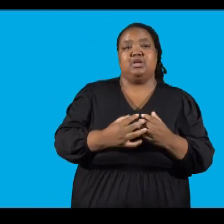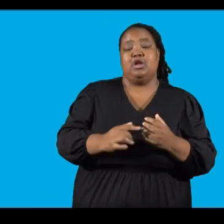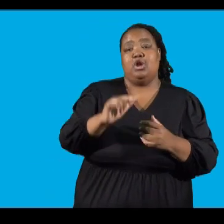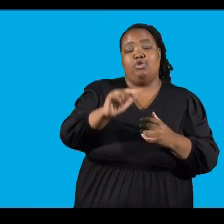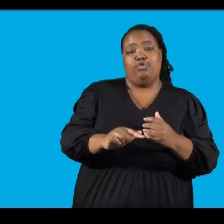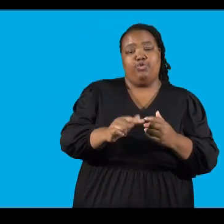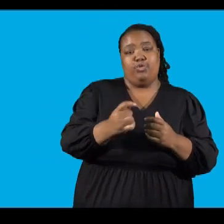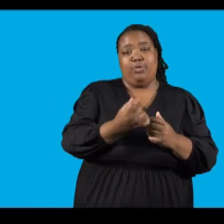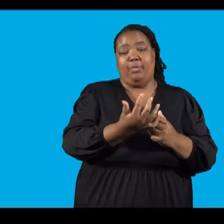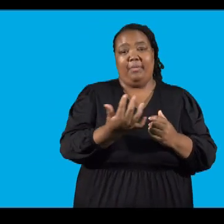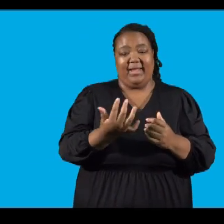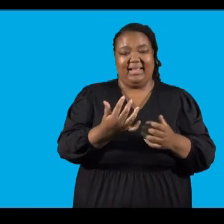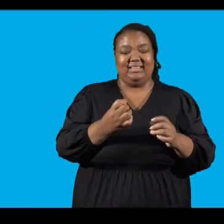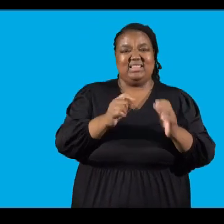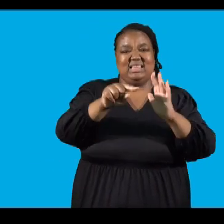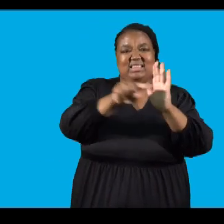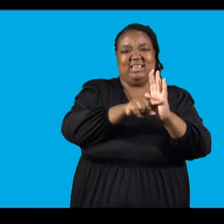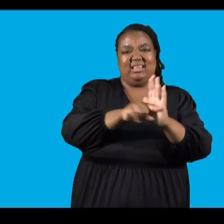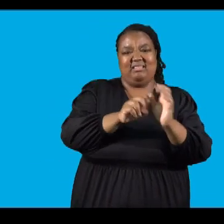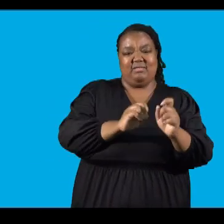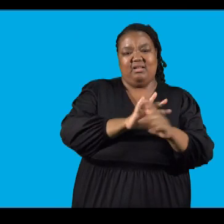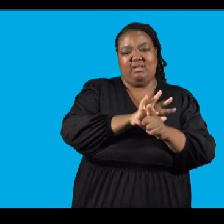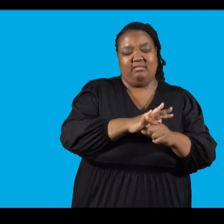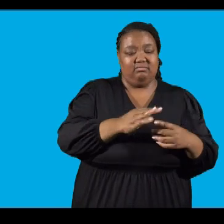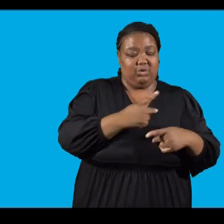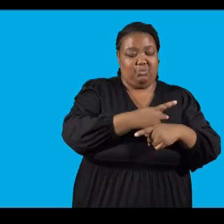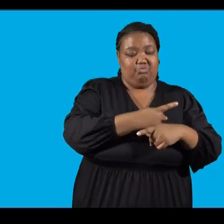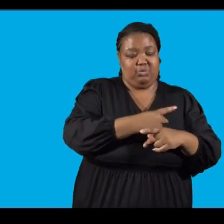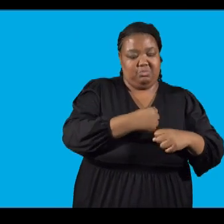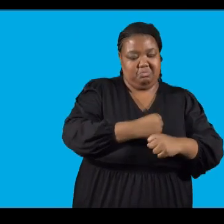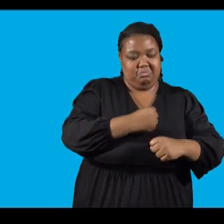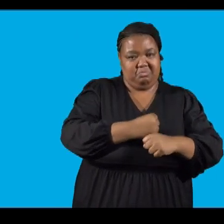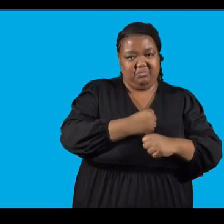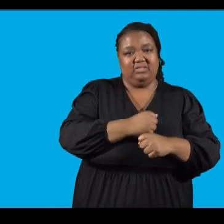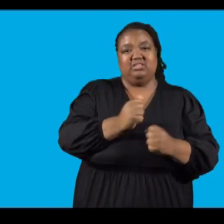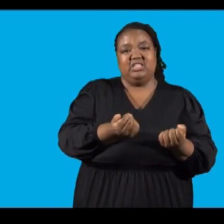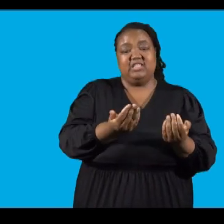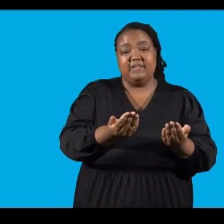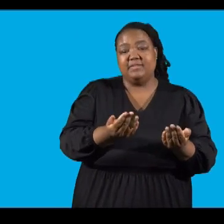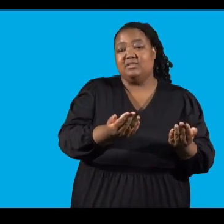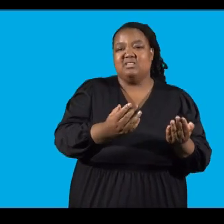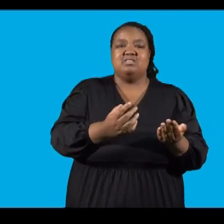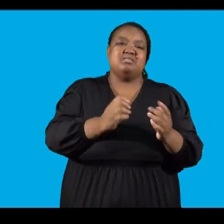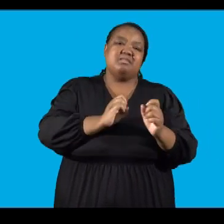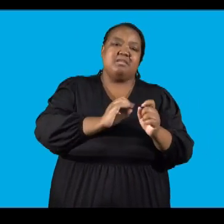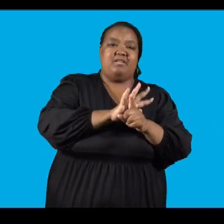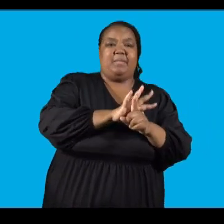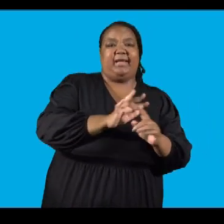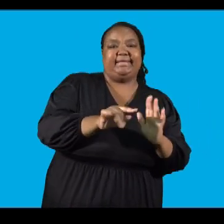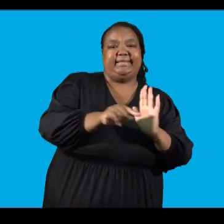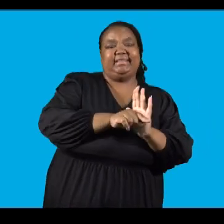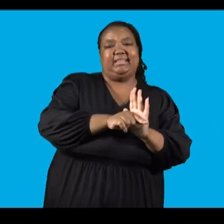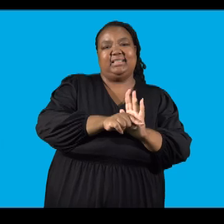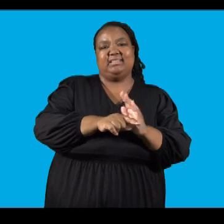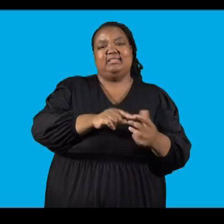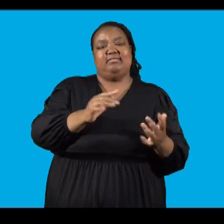How can low prices negatively affect the producers of goods and services? So our question is